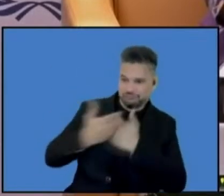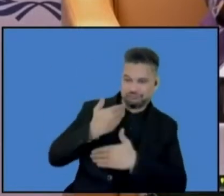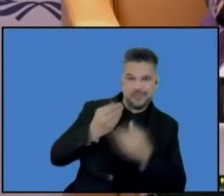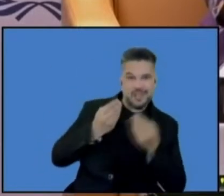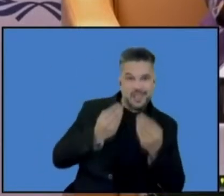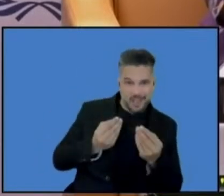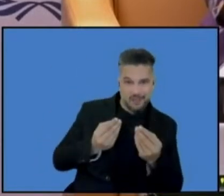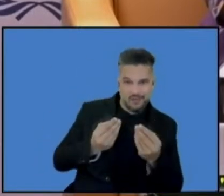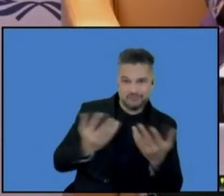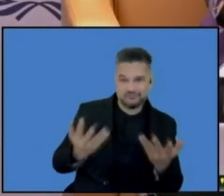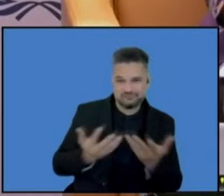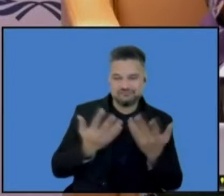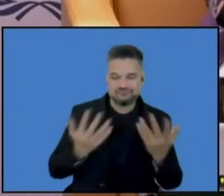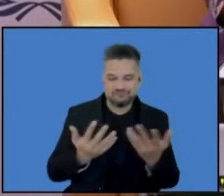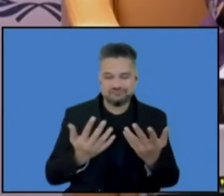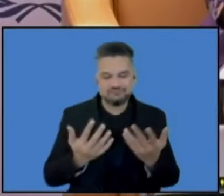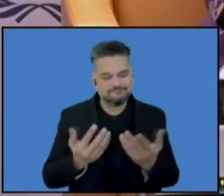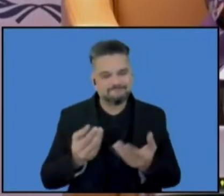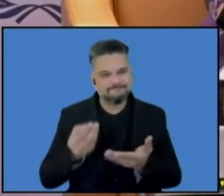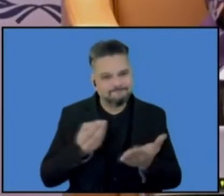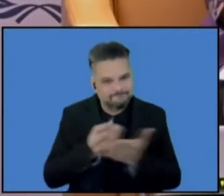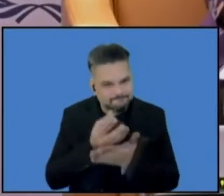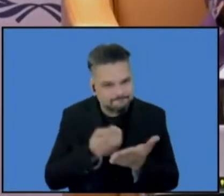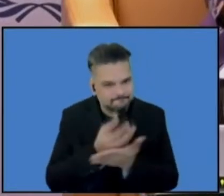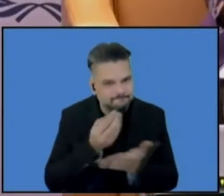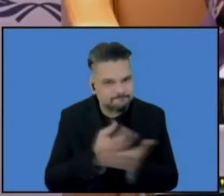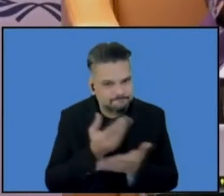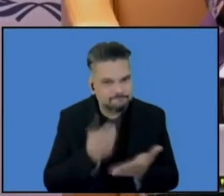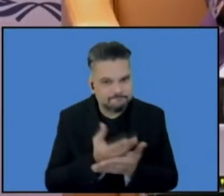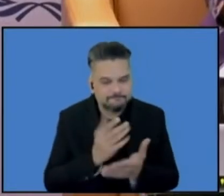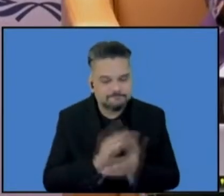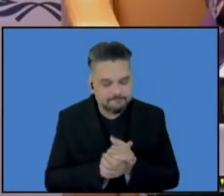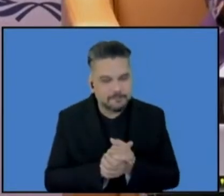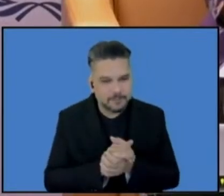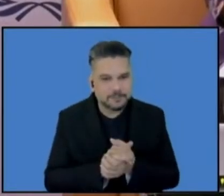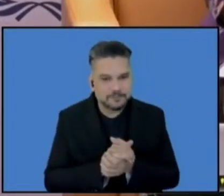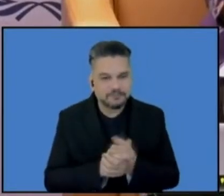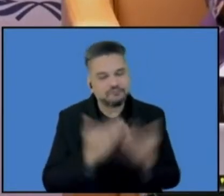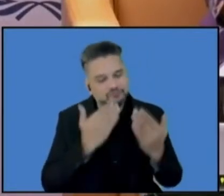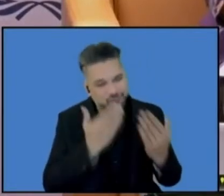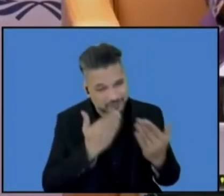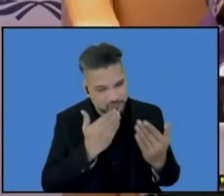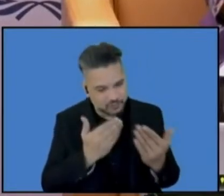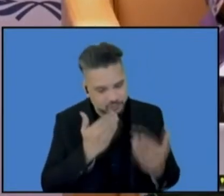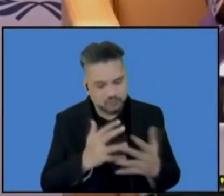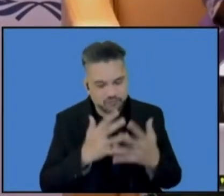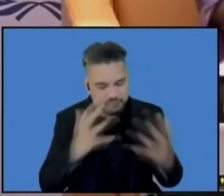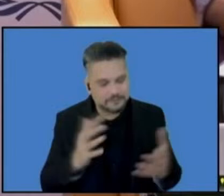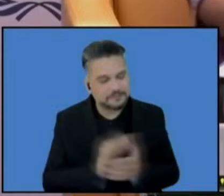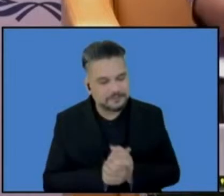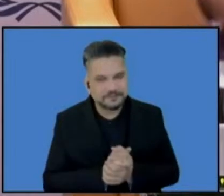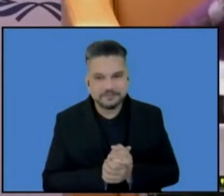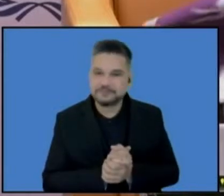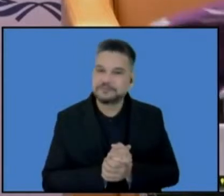the movements and migration we see in the region. Thank you very much for your input.